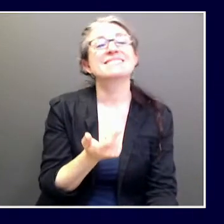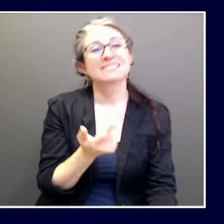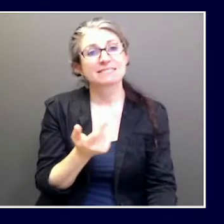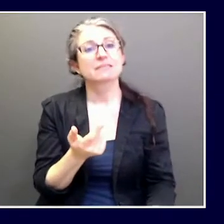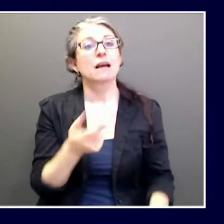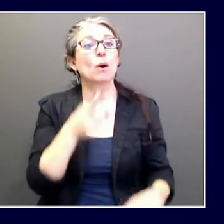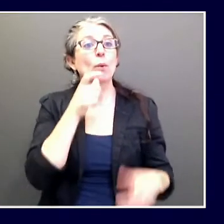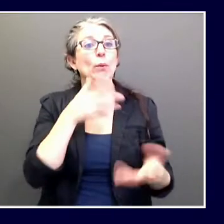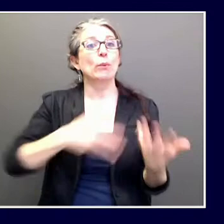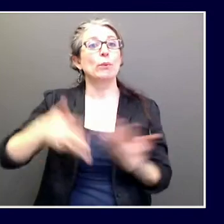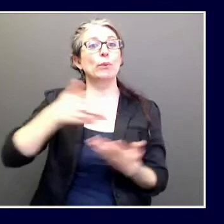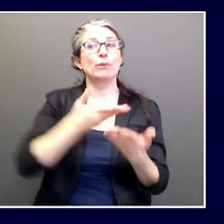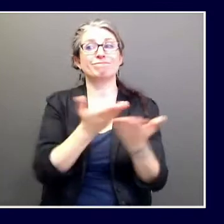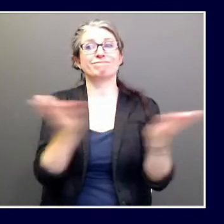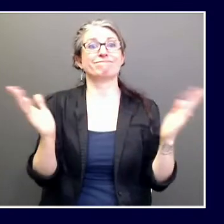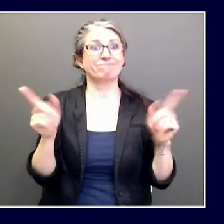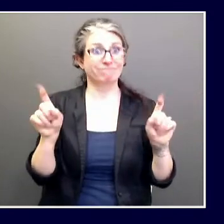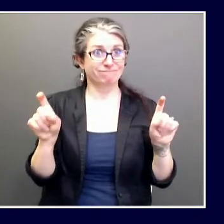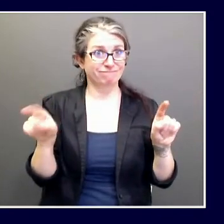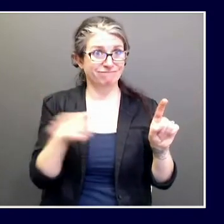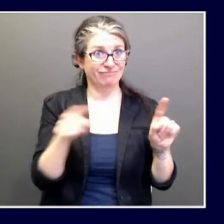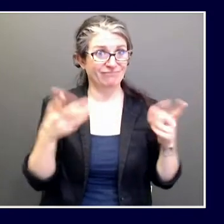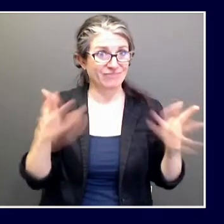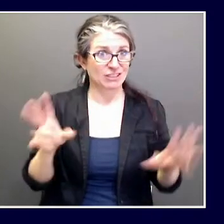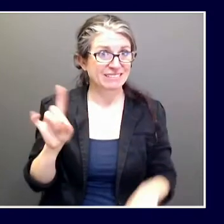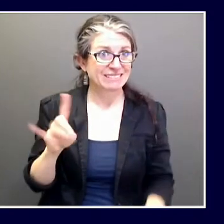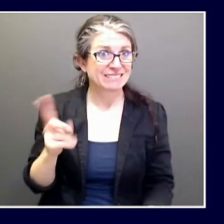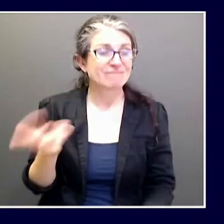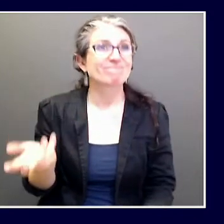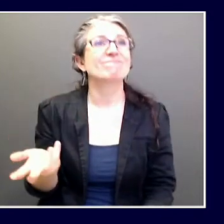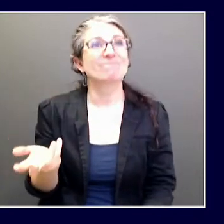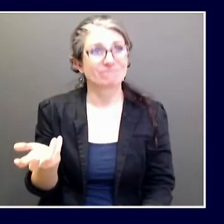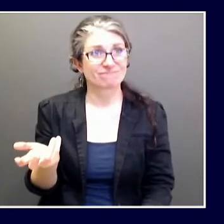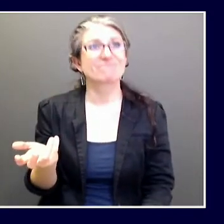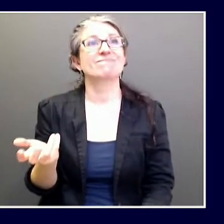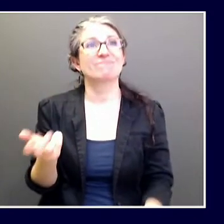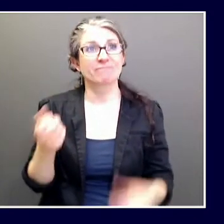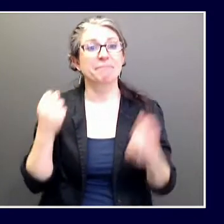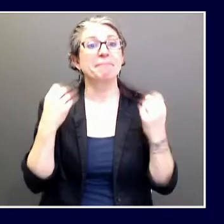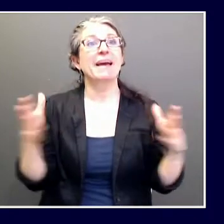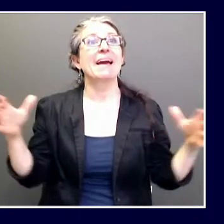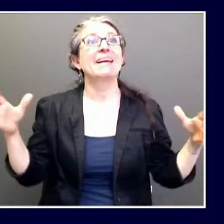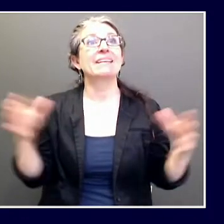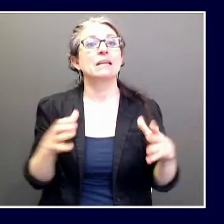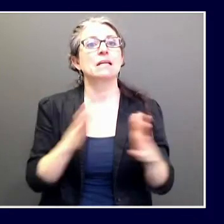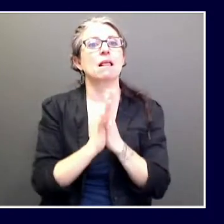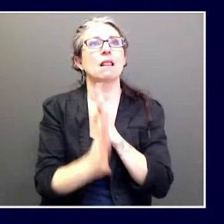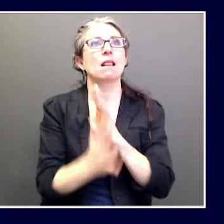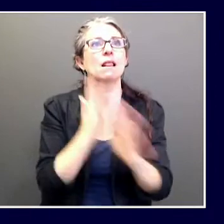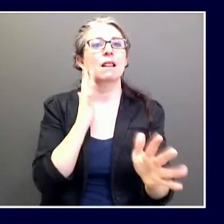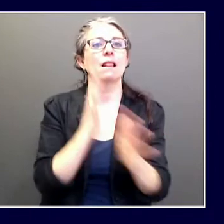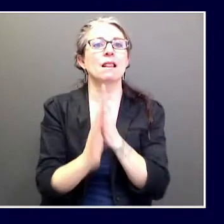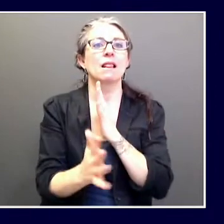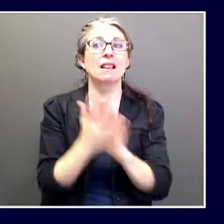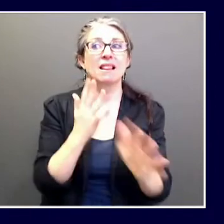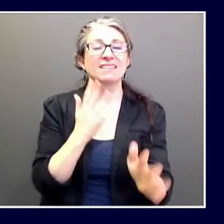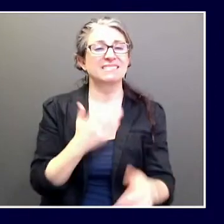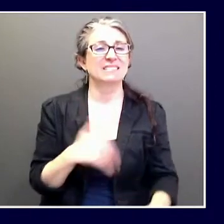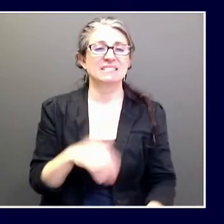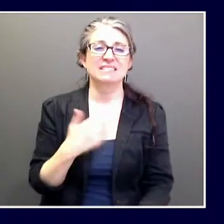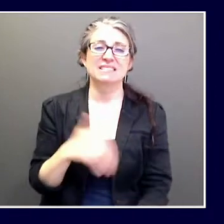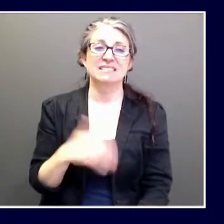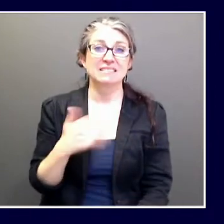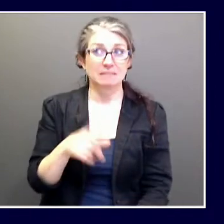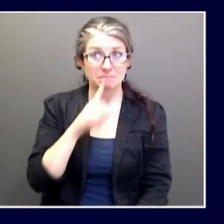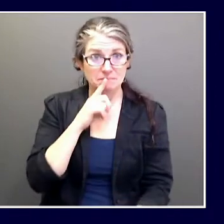together, that is, again, that's just fire and kindling as far as the virus is concerned. So to